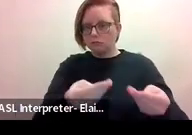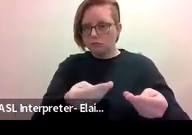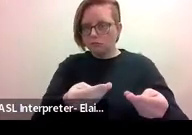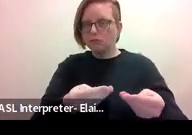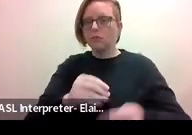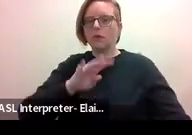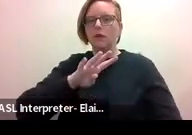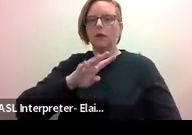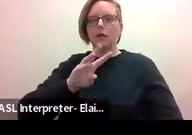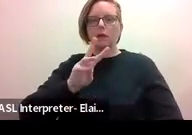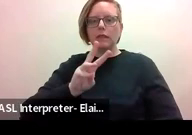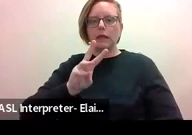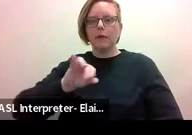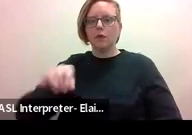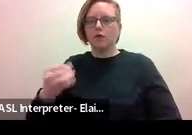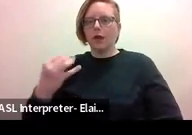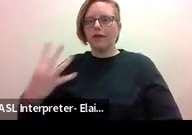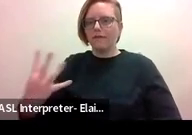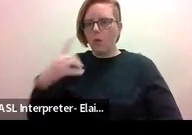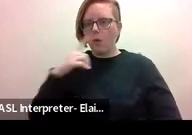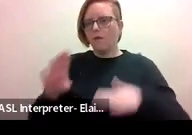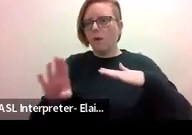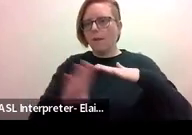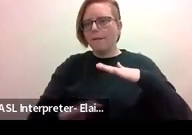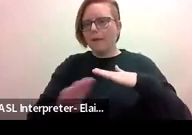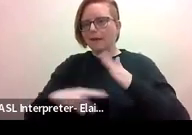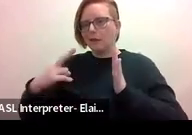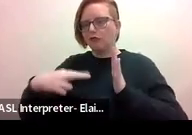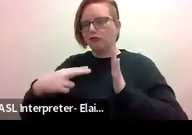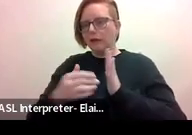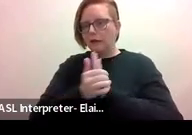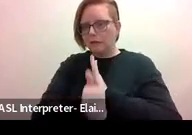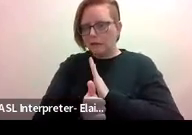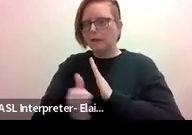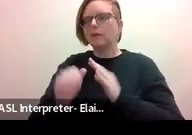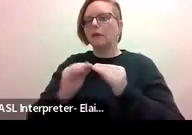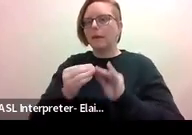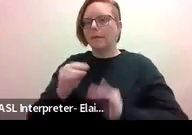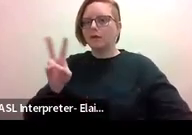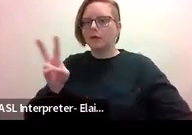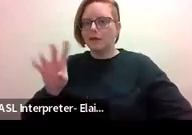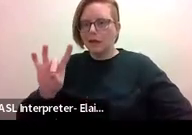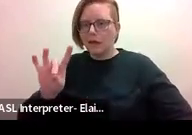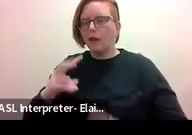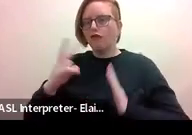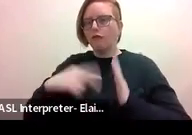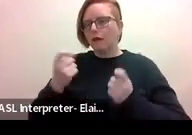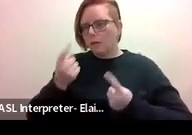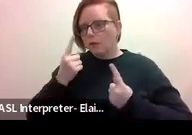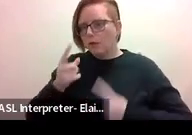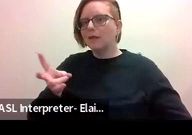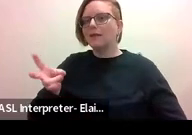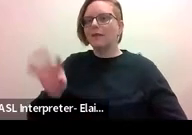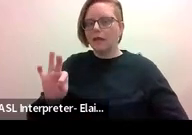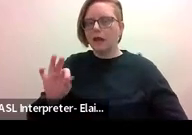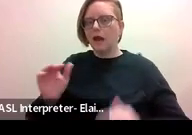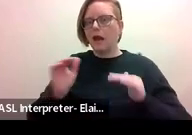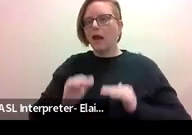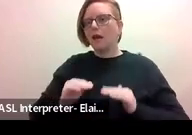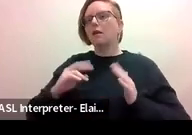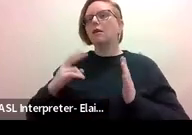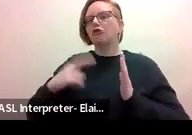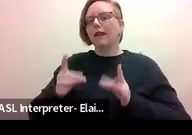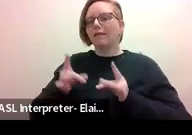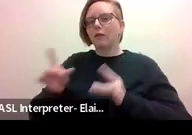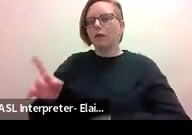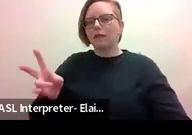WJ4 with the basic reading skills, score 78, reading comprehension 79, reading fluency 73.